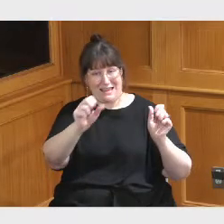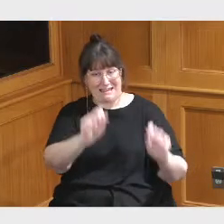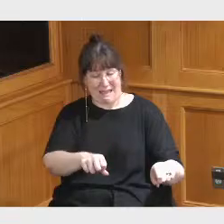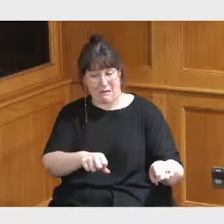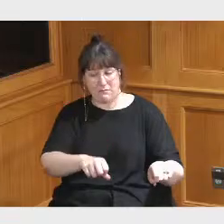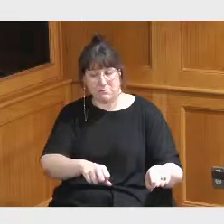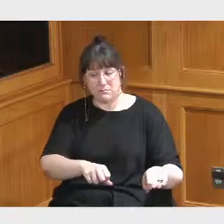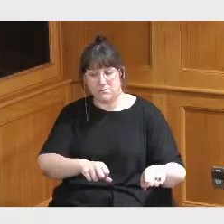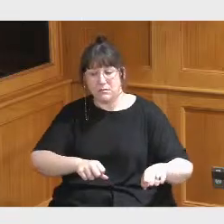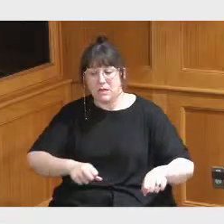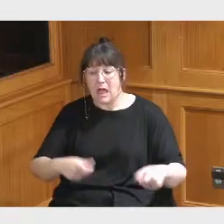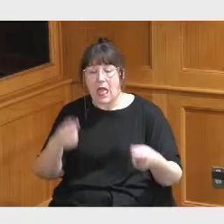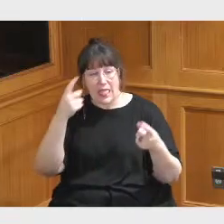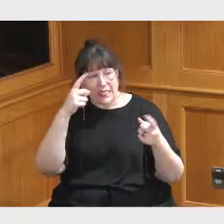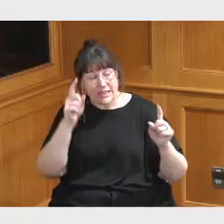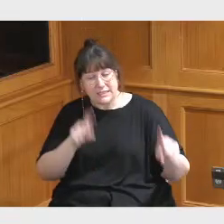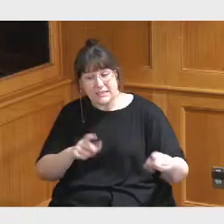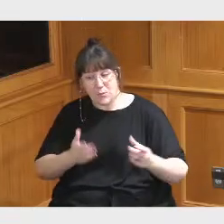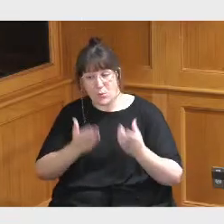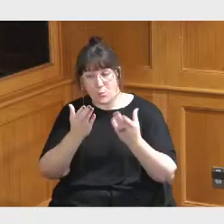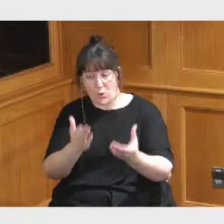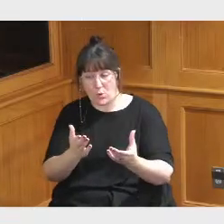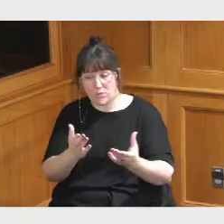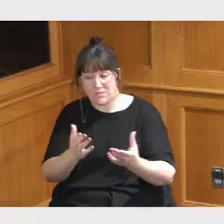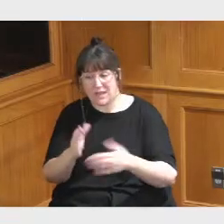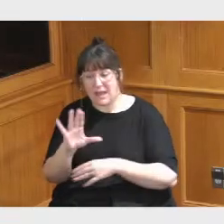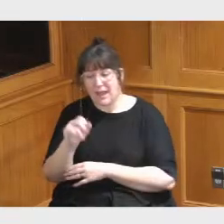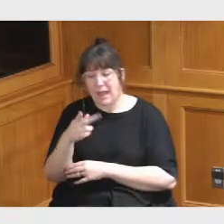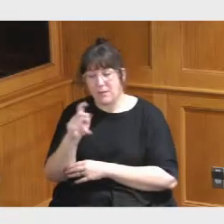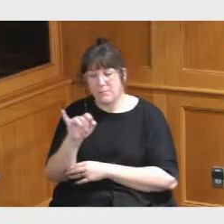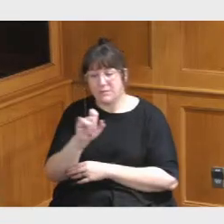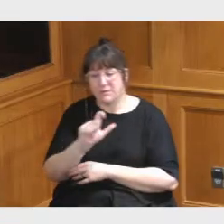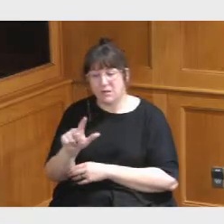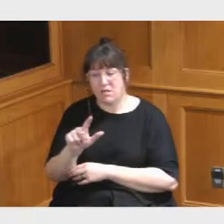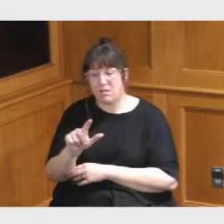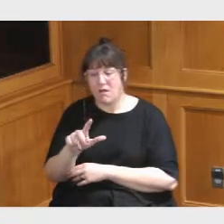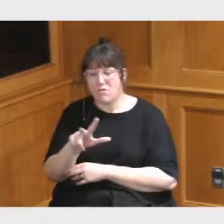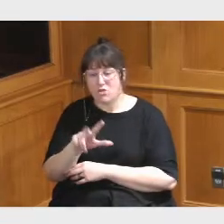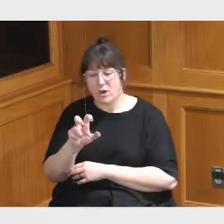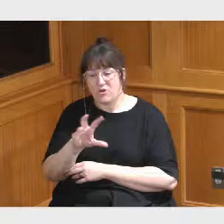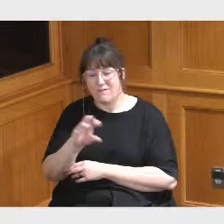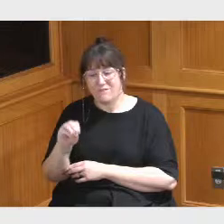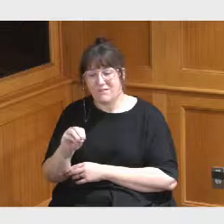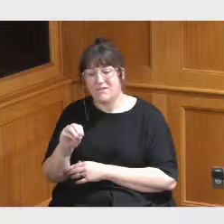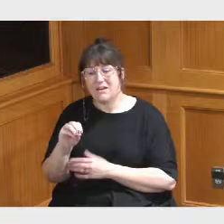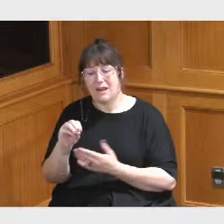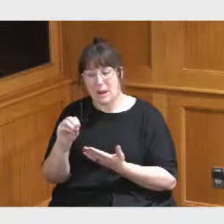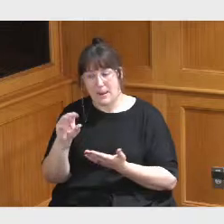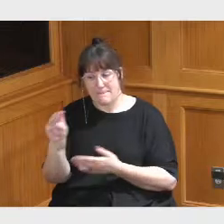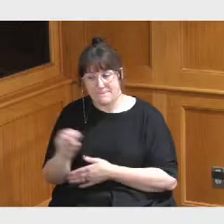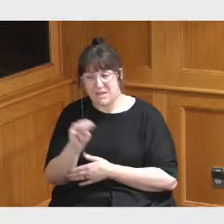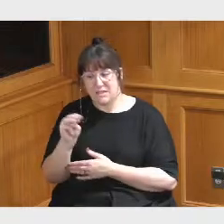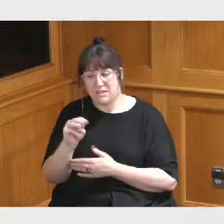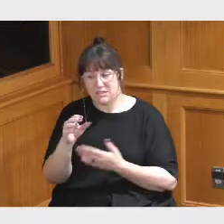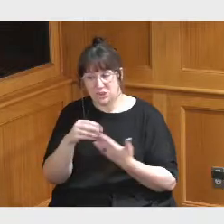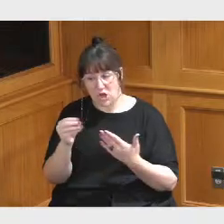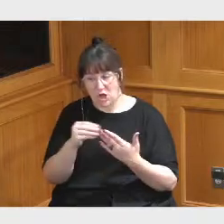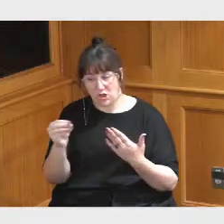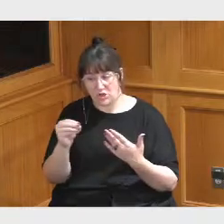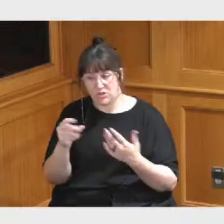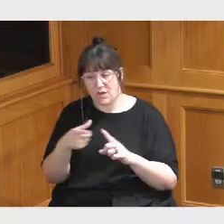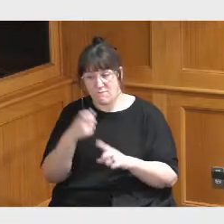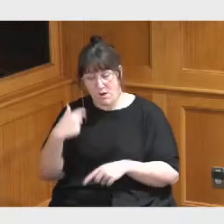The deal as proposed includes a capital contribution of $350 million from the county and $120 million from the